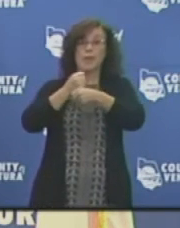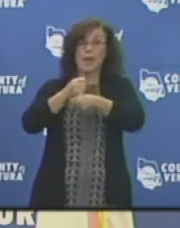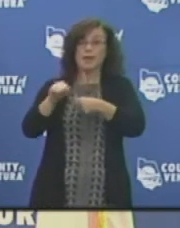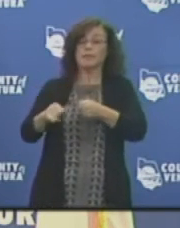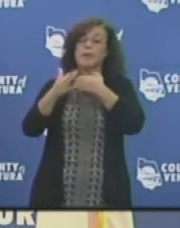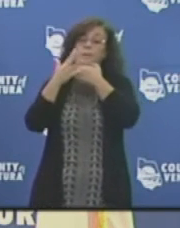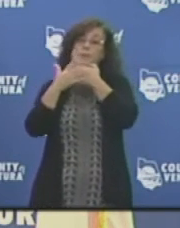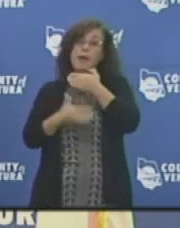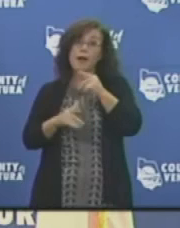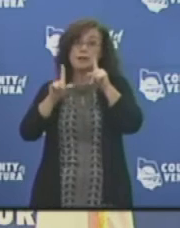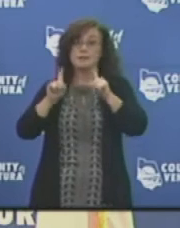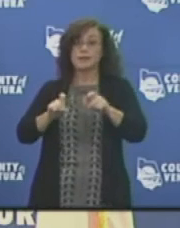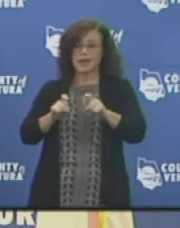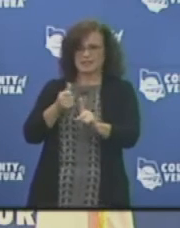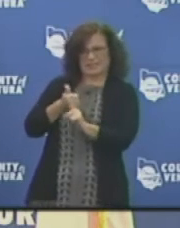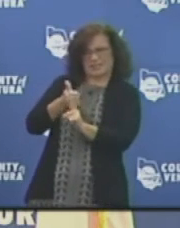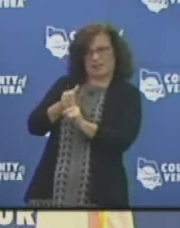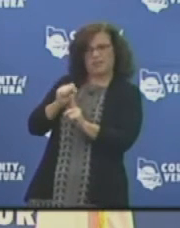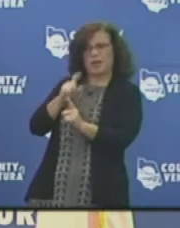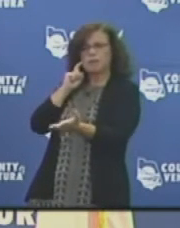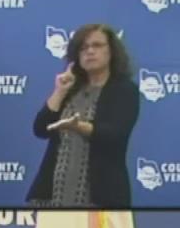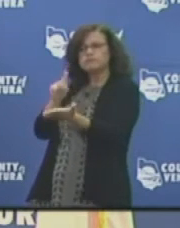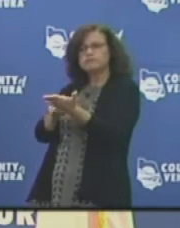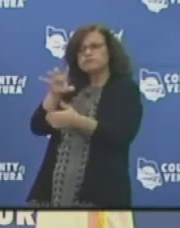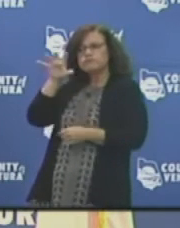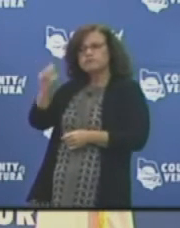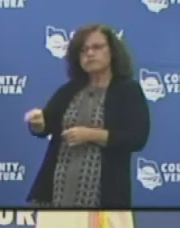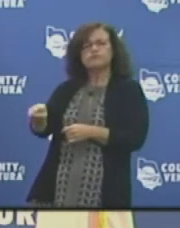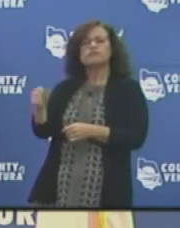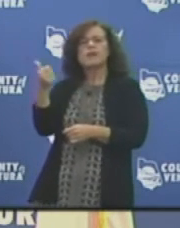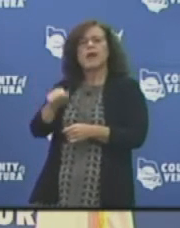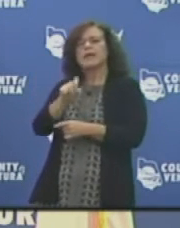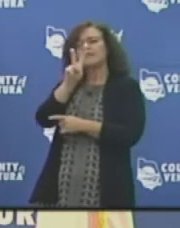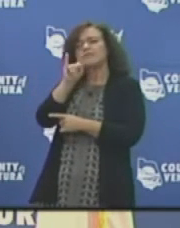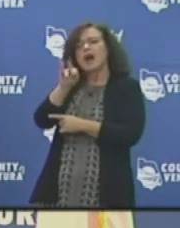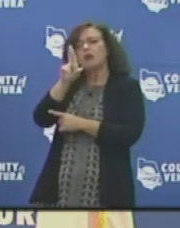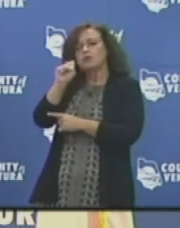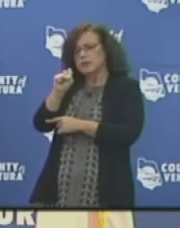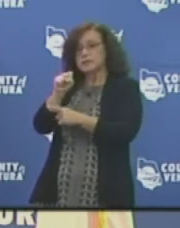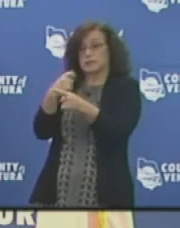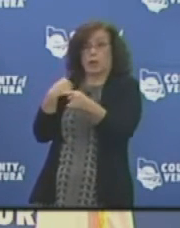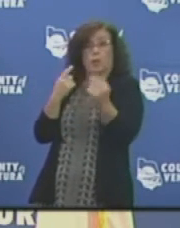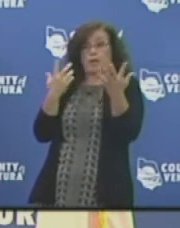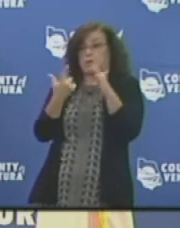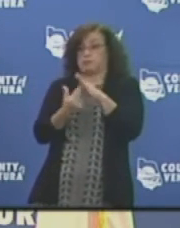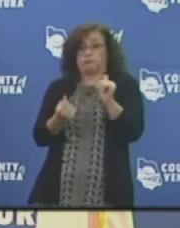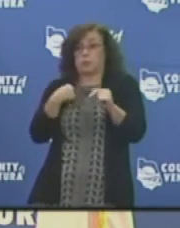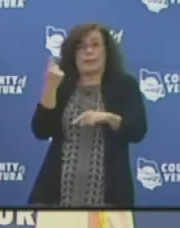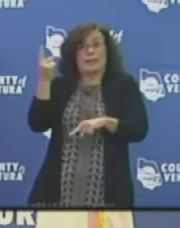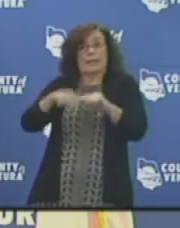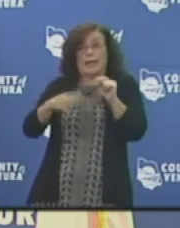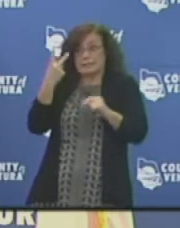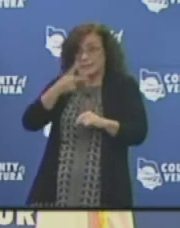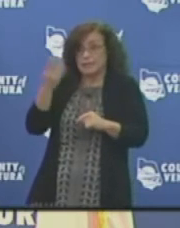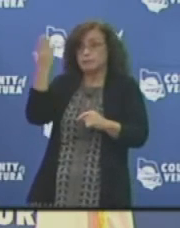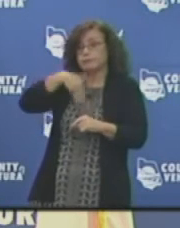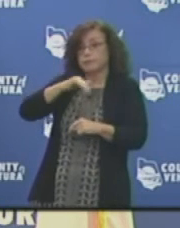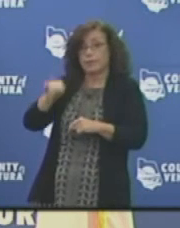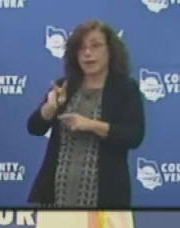recognizes infecting viruses that we can't even see, much like we have for this COVID